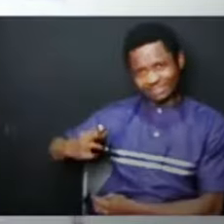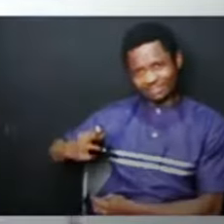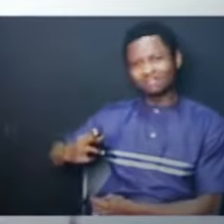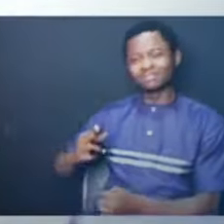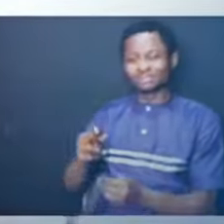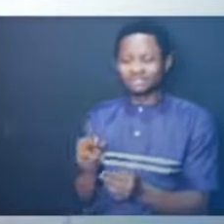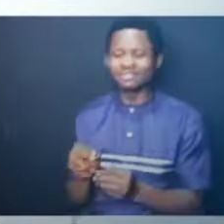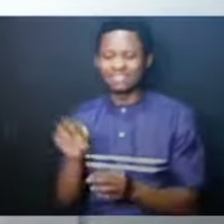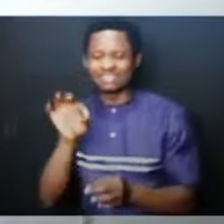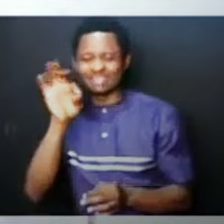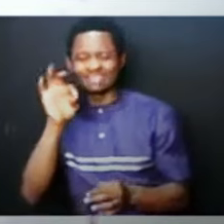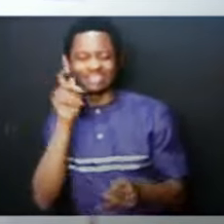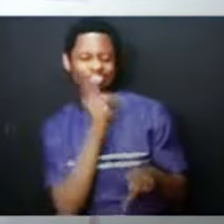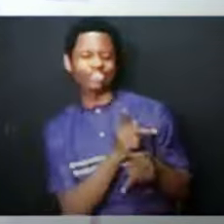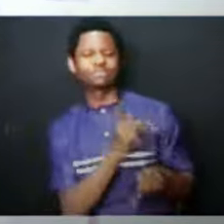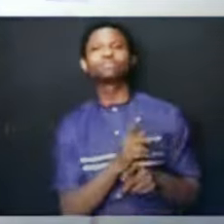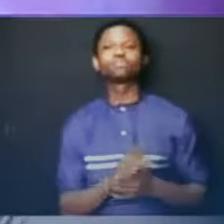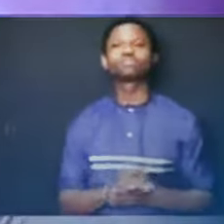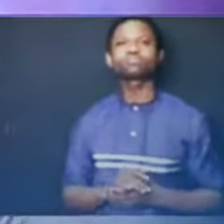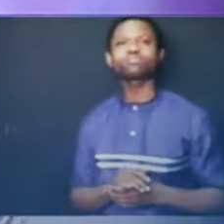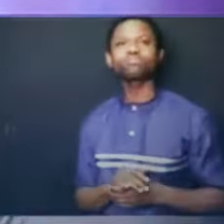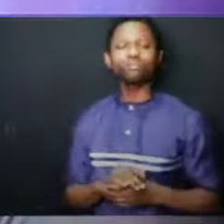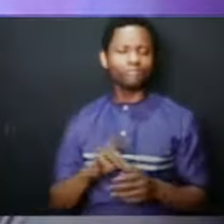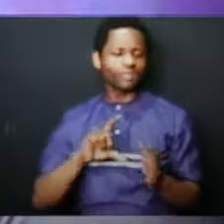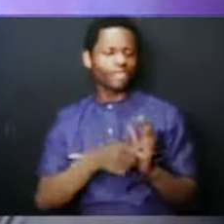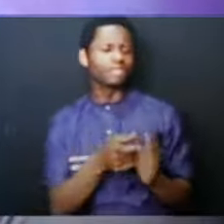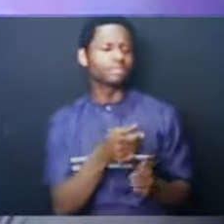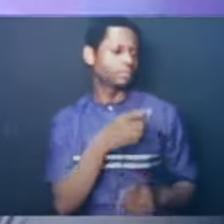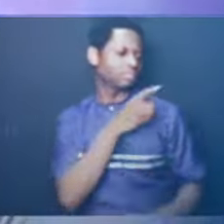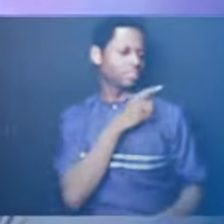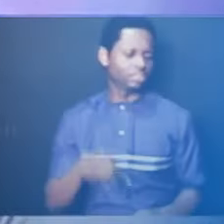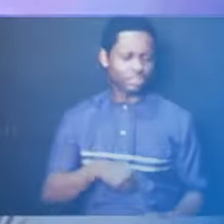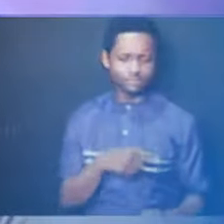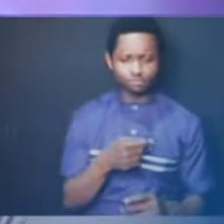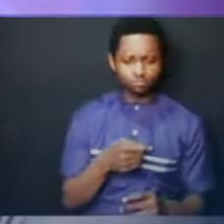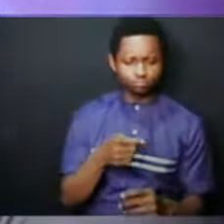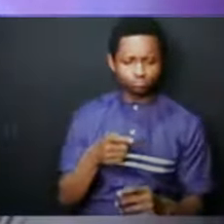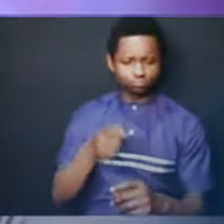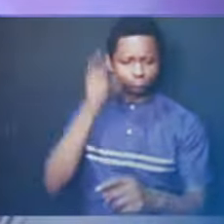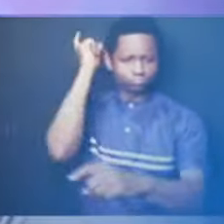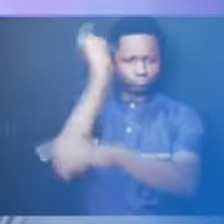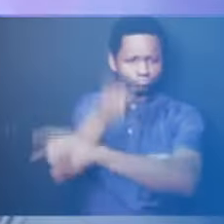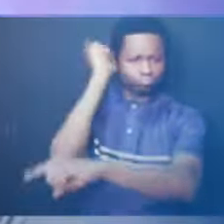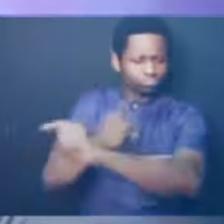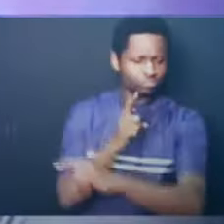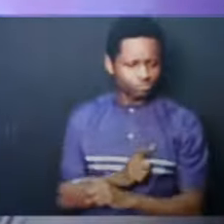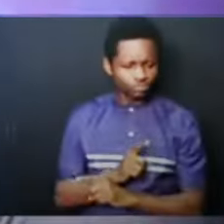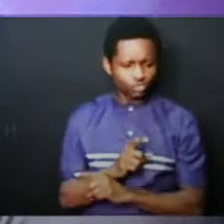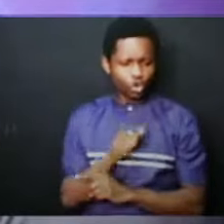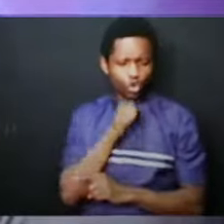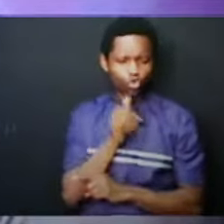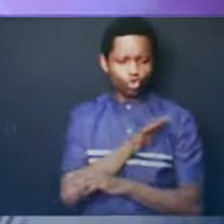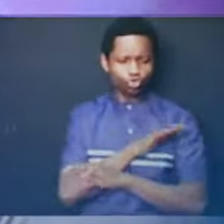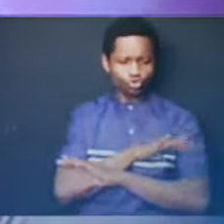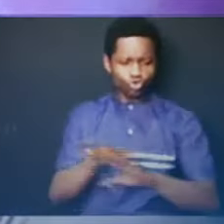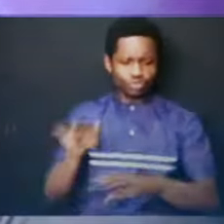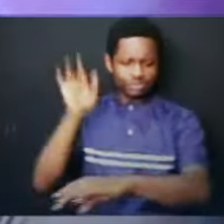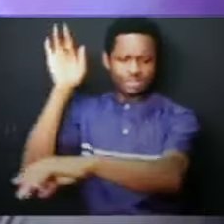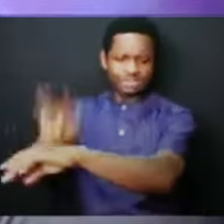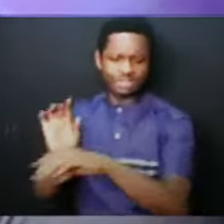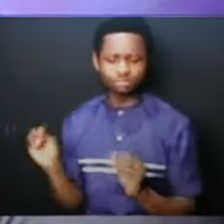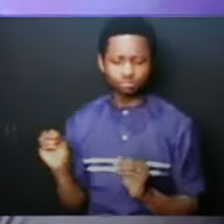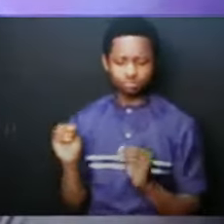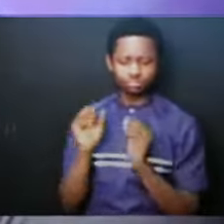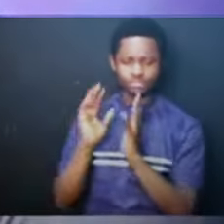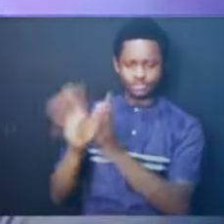With these words, David sharply rebuked his men and did not allow them to attack Saul. And Saul left the